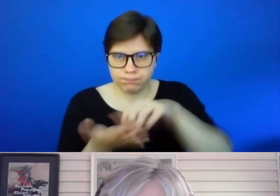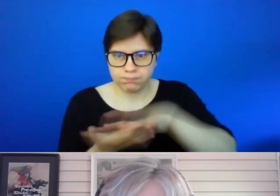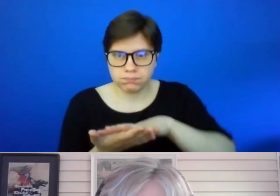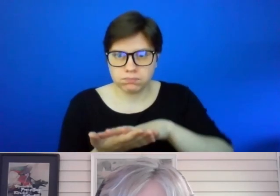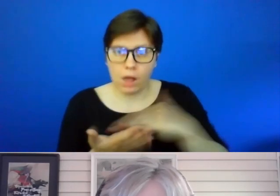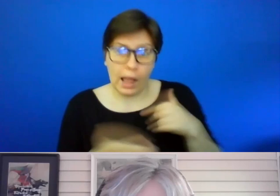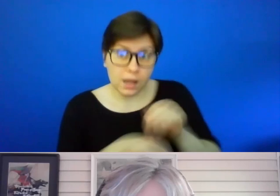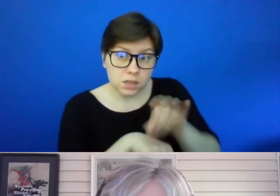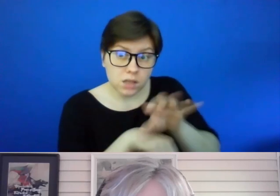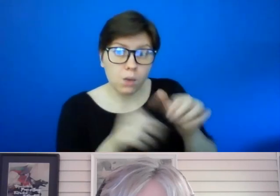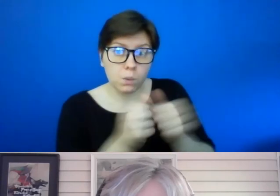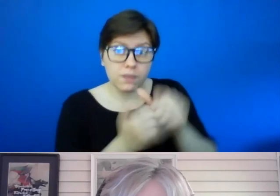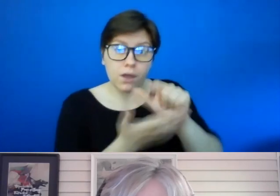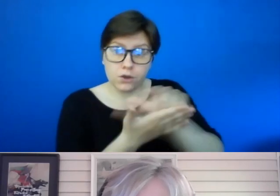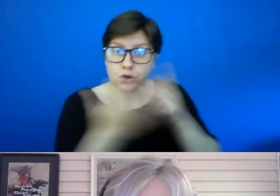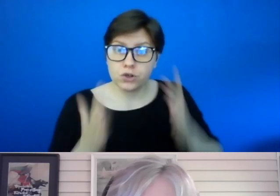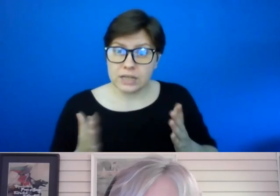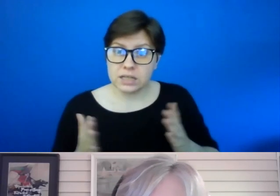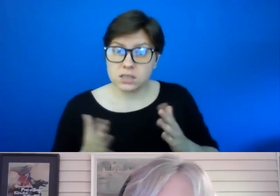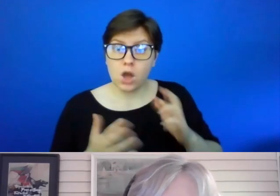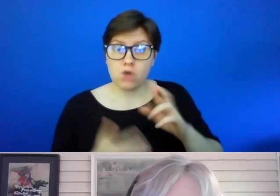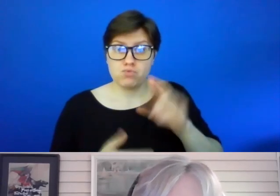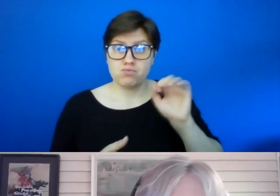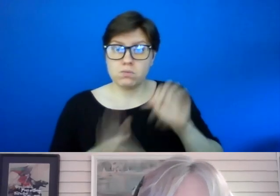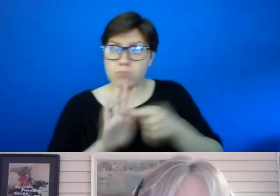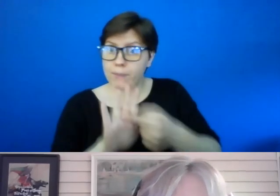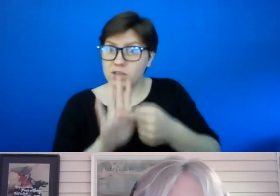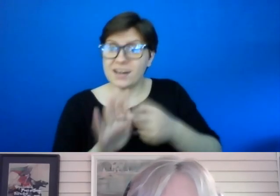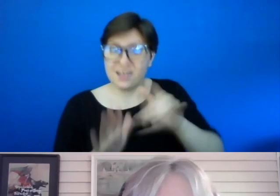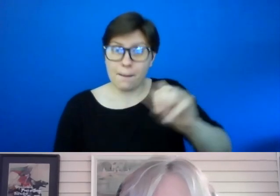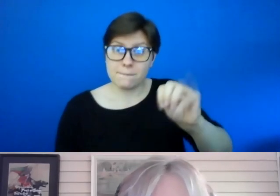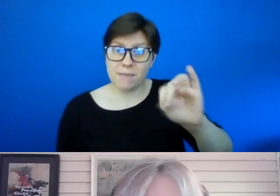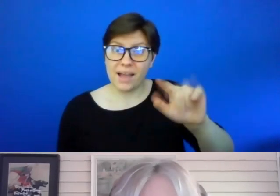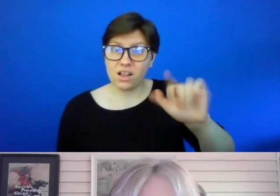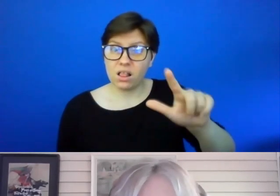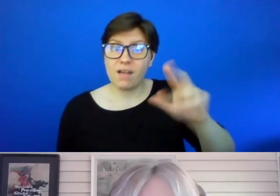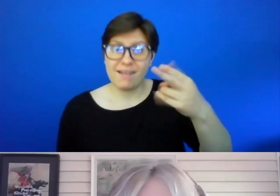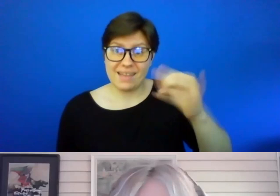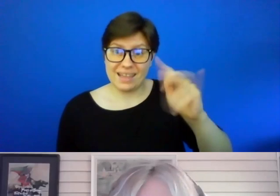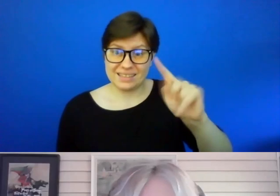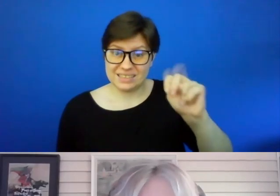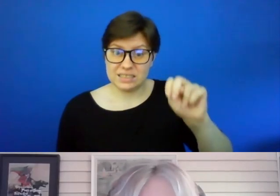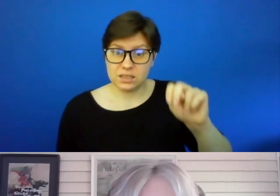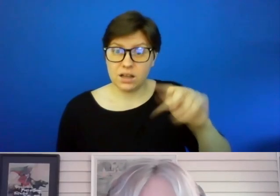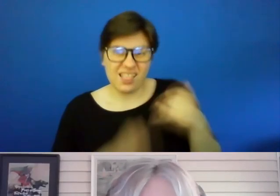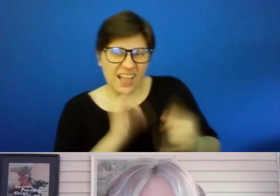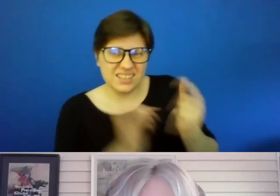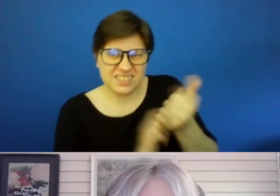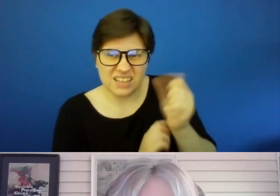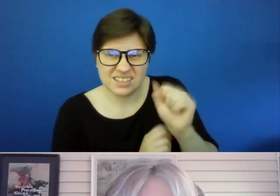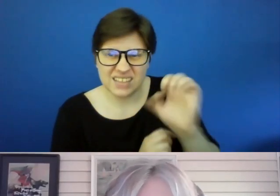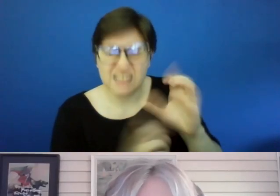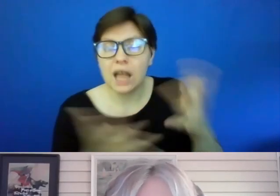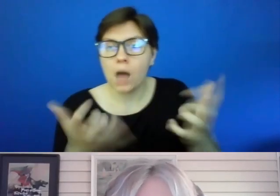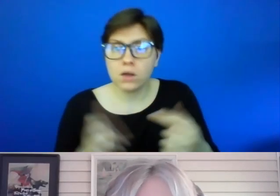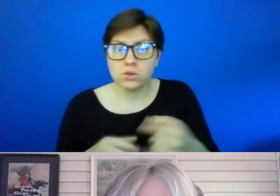attorneys representing Michael Hixon. What I want to do though is, in the last 10 seconds, is draw a bright